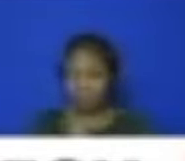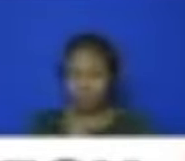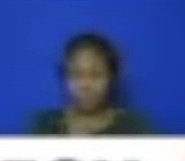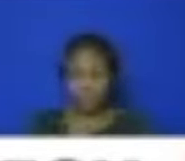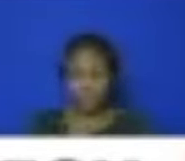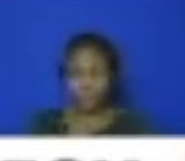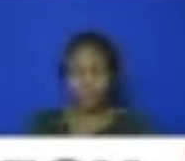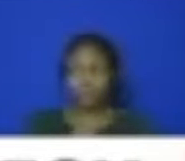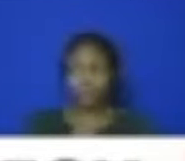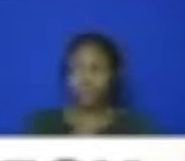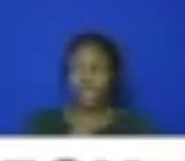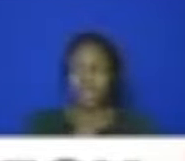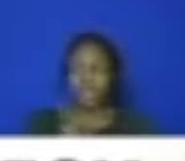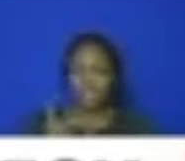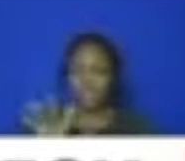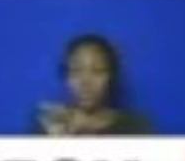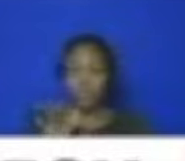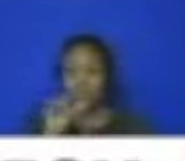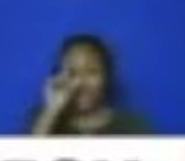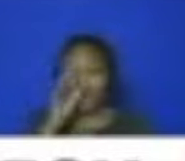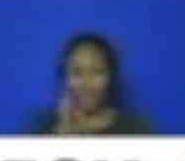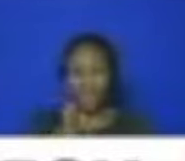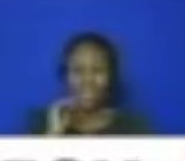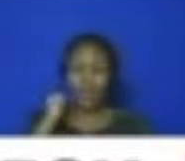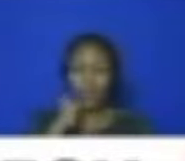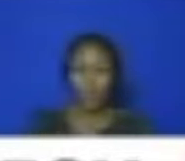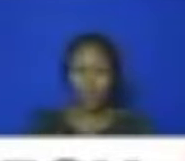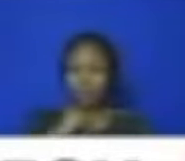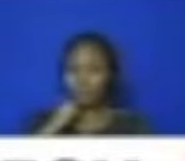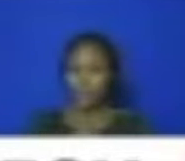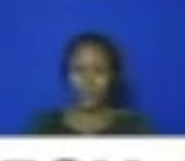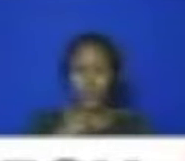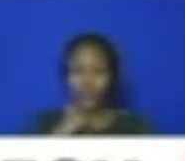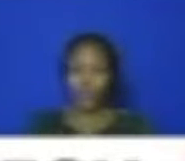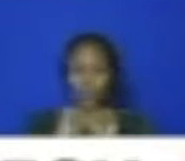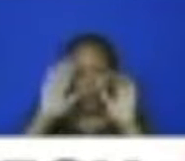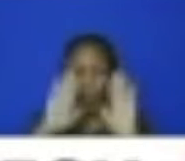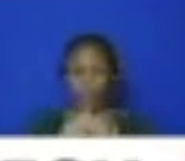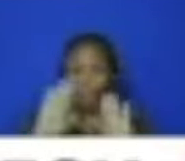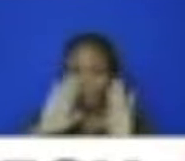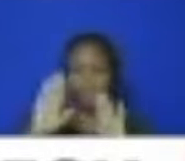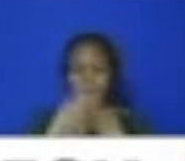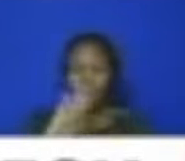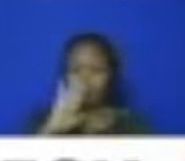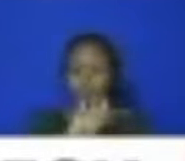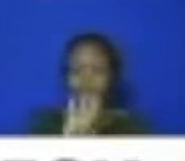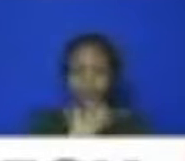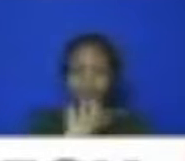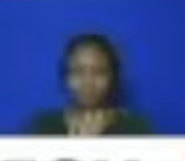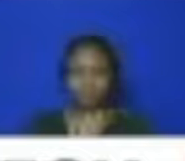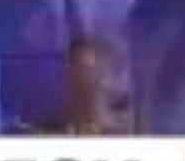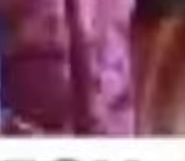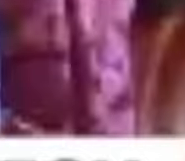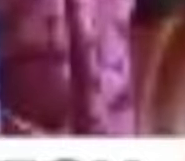are doing more campaign than any campaign can be done. In the good job they are doing in